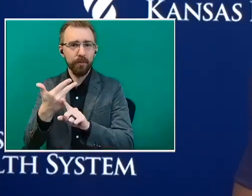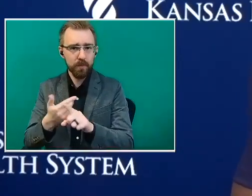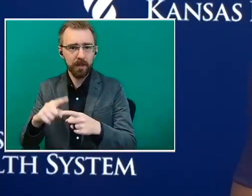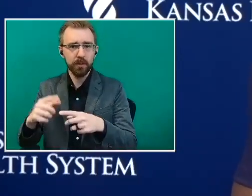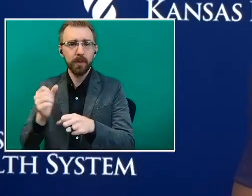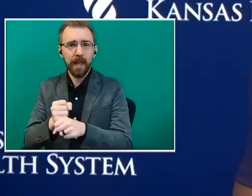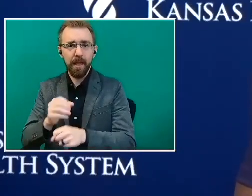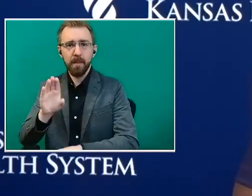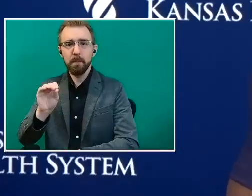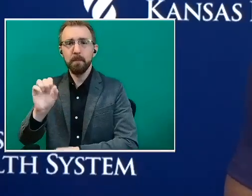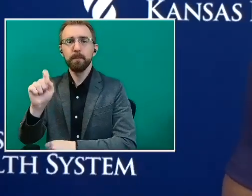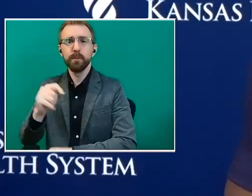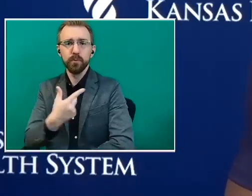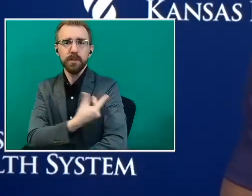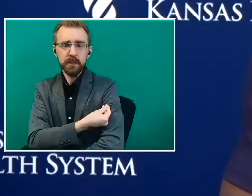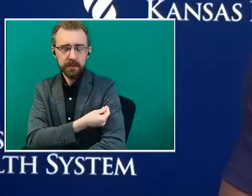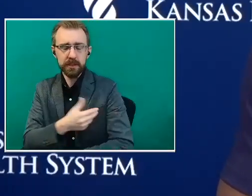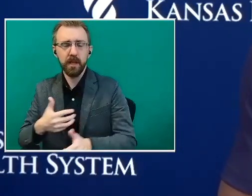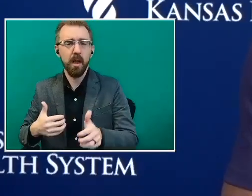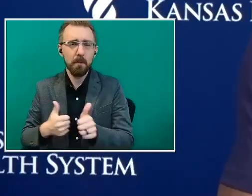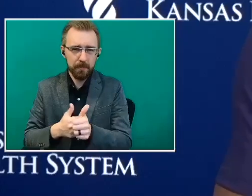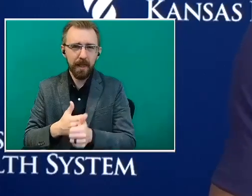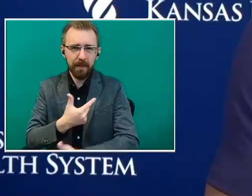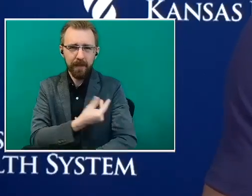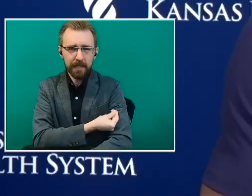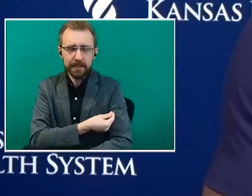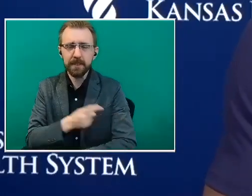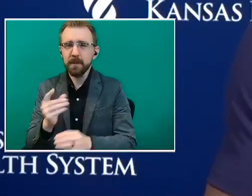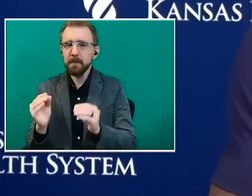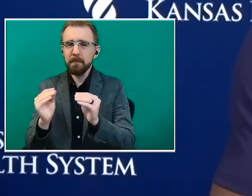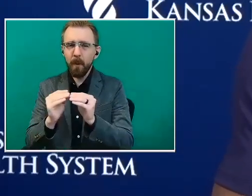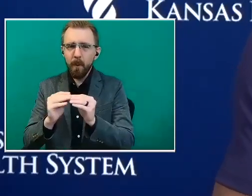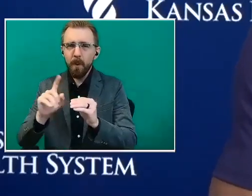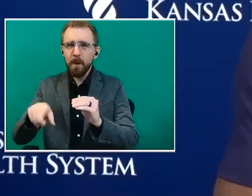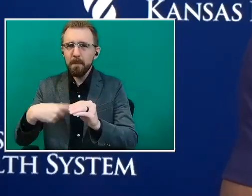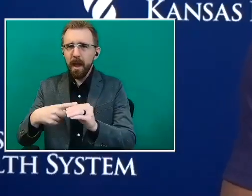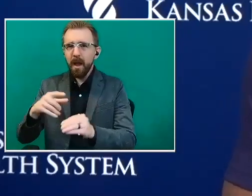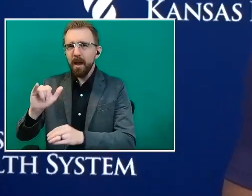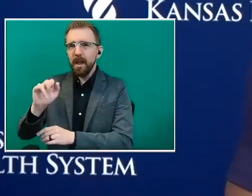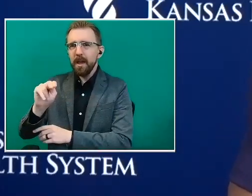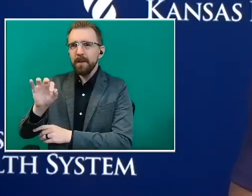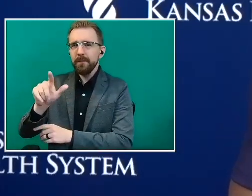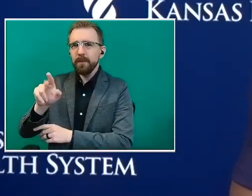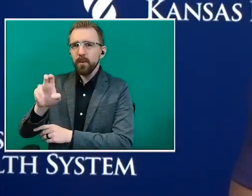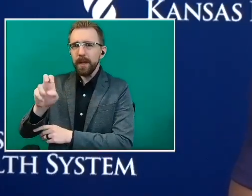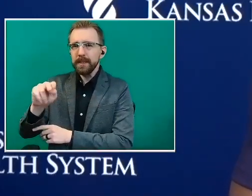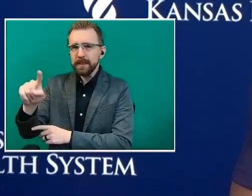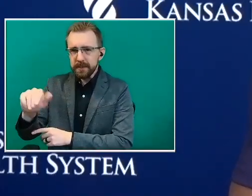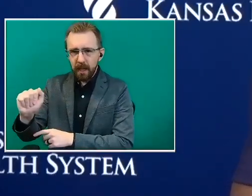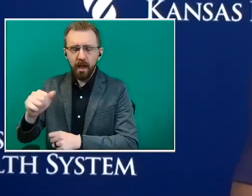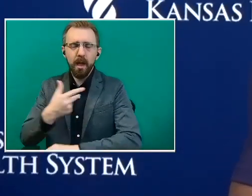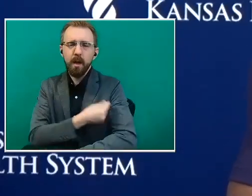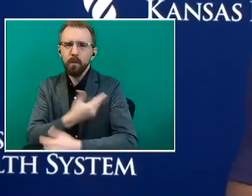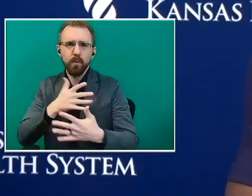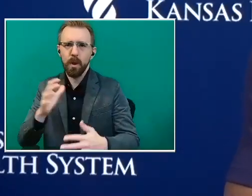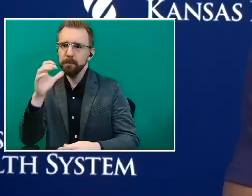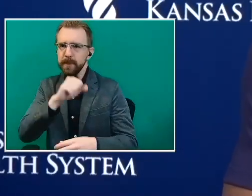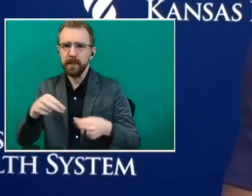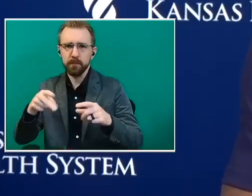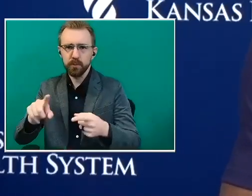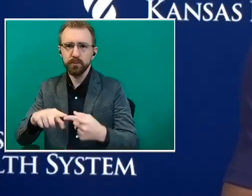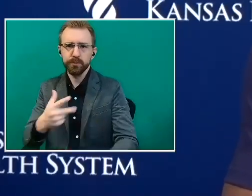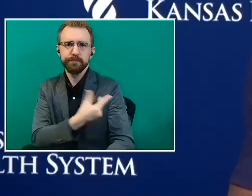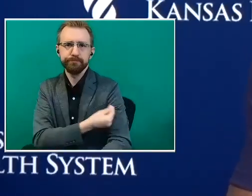the updated vaccine. It was more about the influenza vaccine. We certainly never want to miss an opportunity to vaccinate, but if